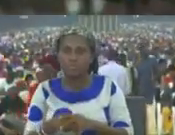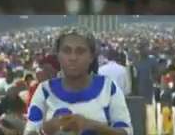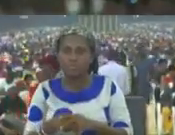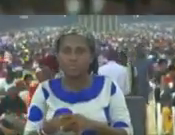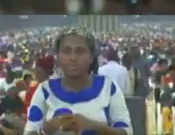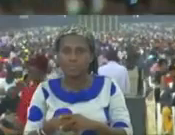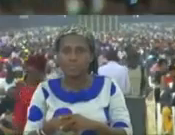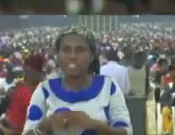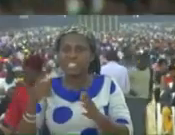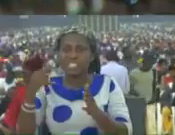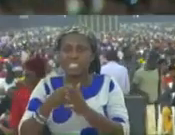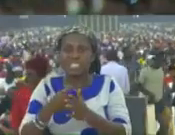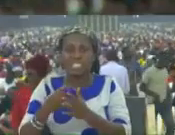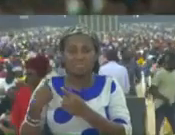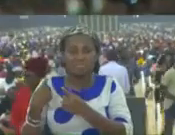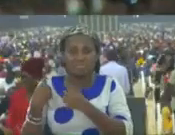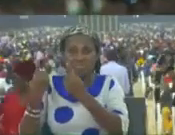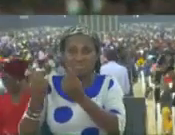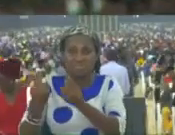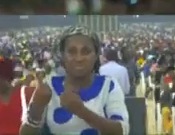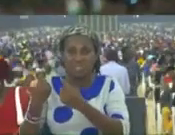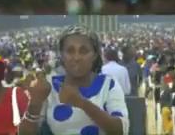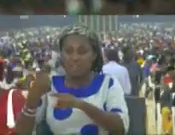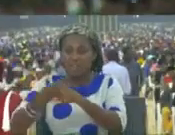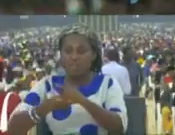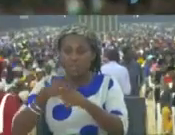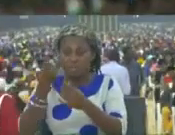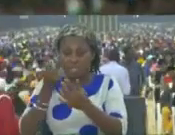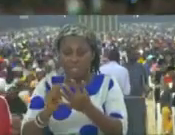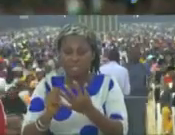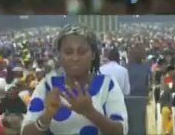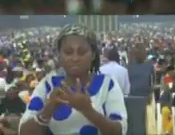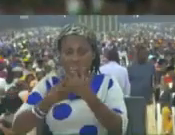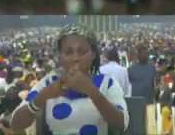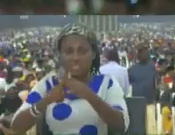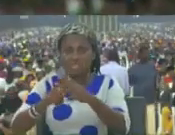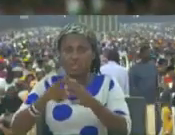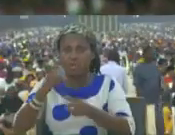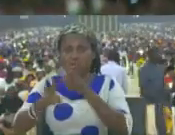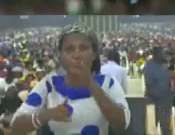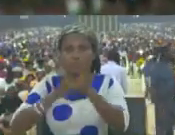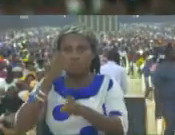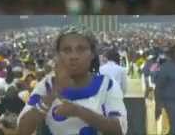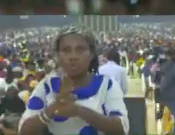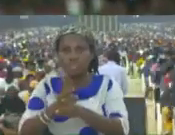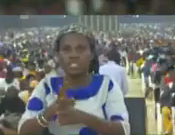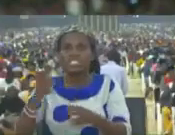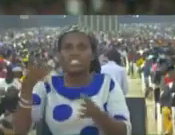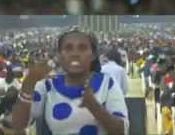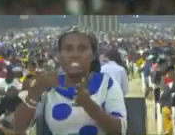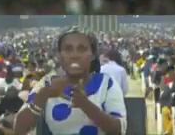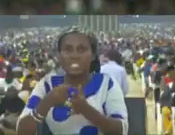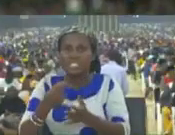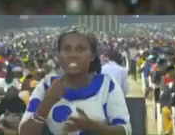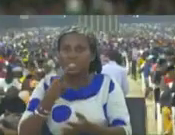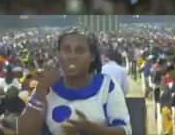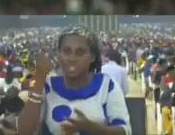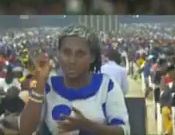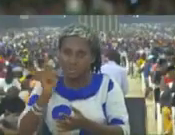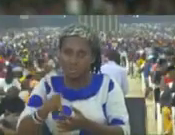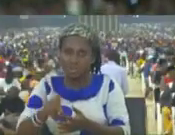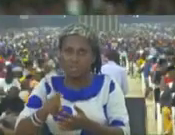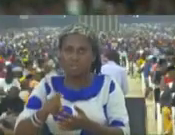It has been like that from the foundation of the world. It must yield